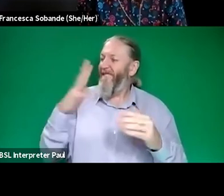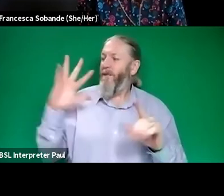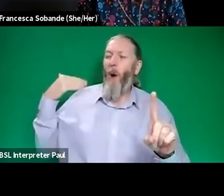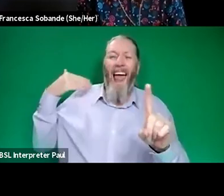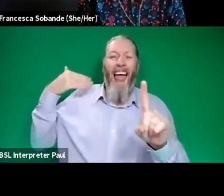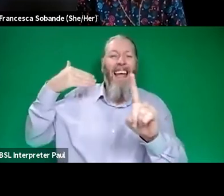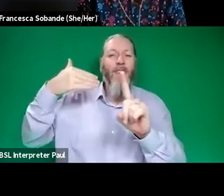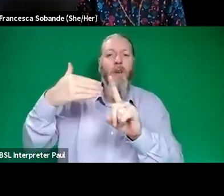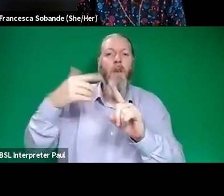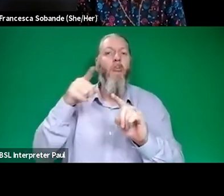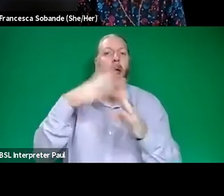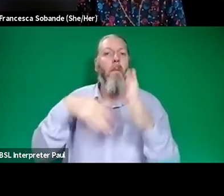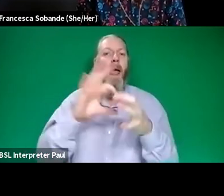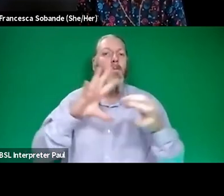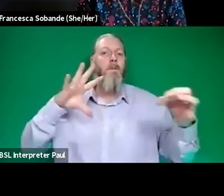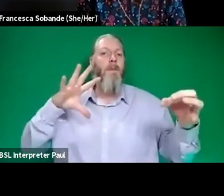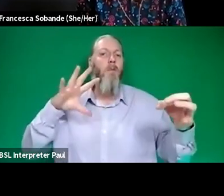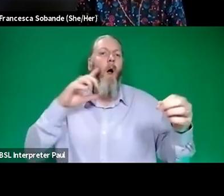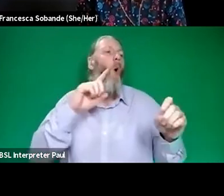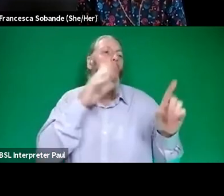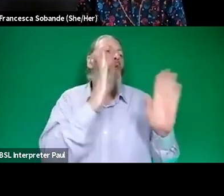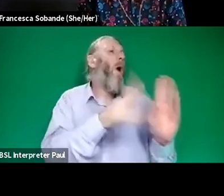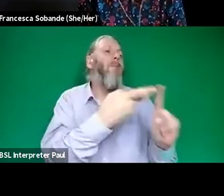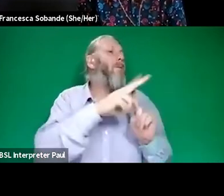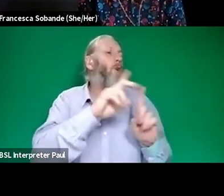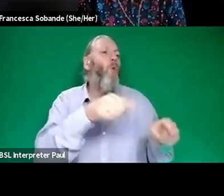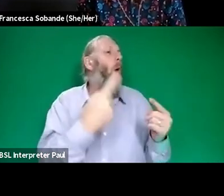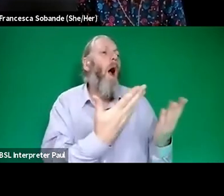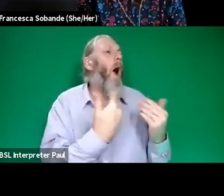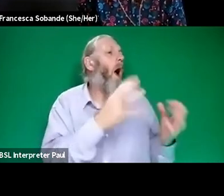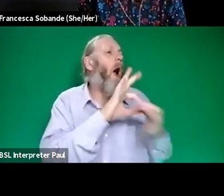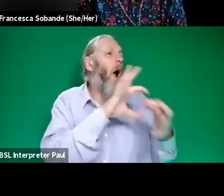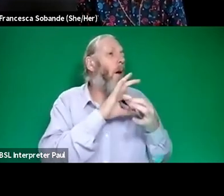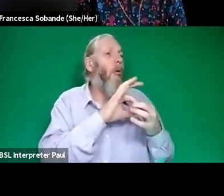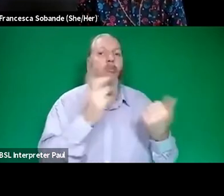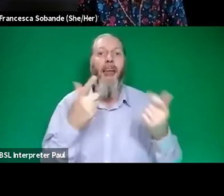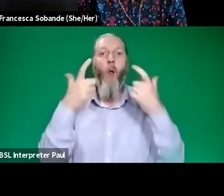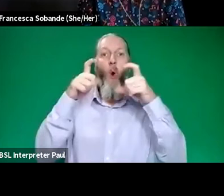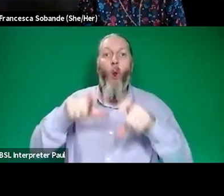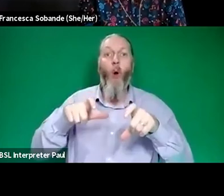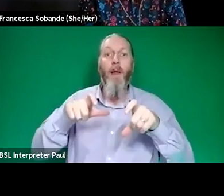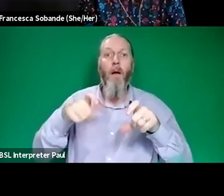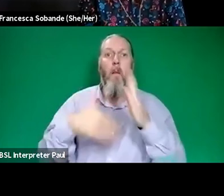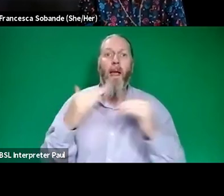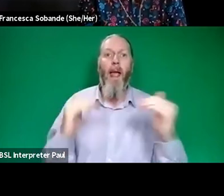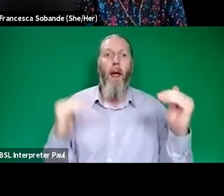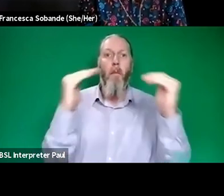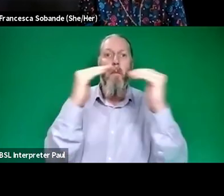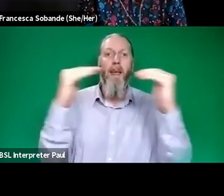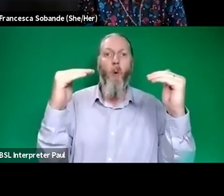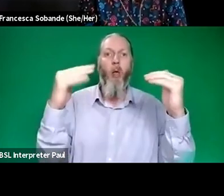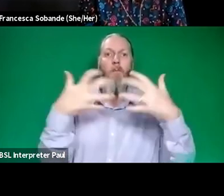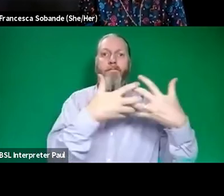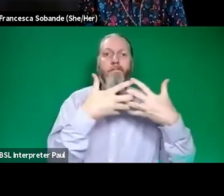we could. Suddenly we found we could after all. And then as lockdown ends and we start going offline and on site